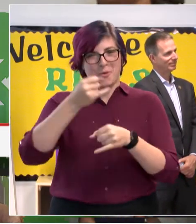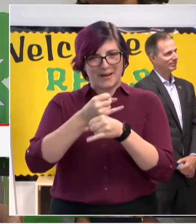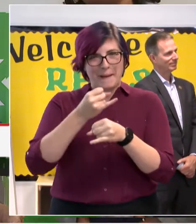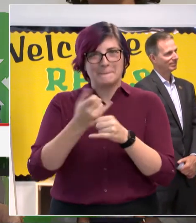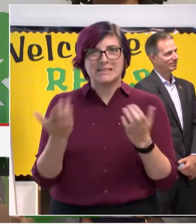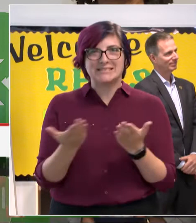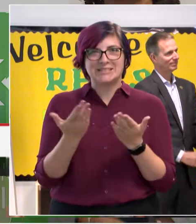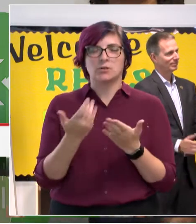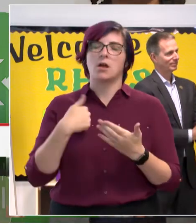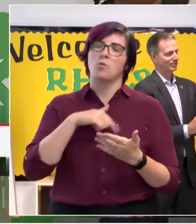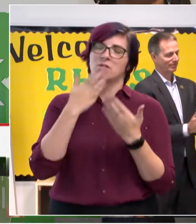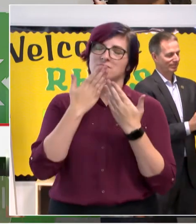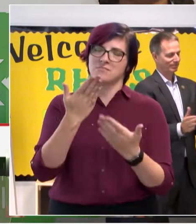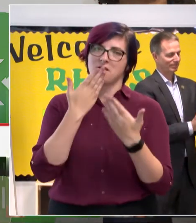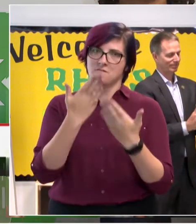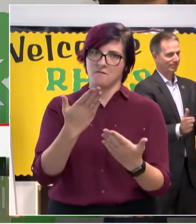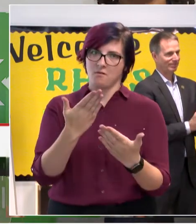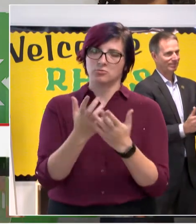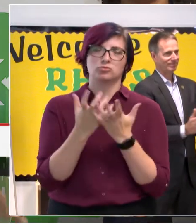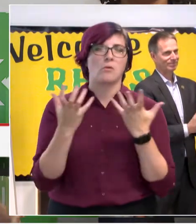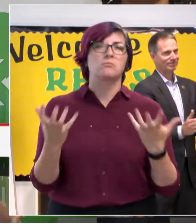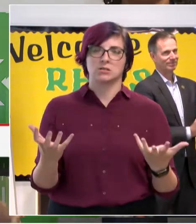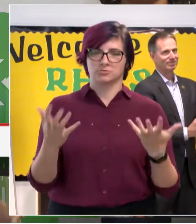grateful. Thank you very much.